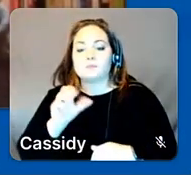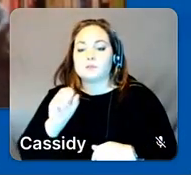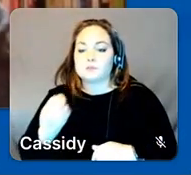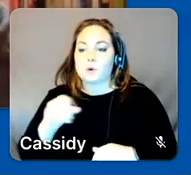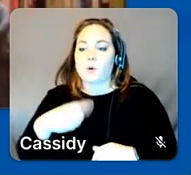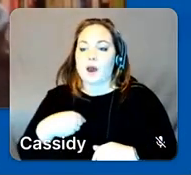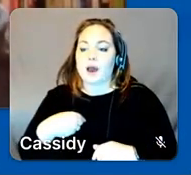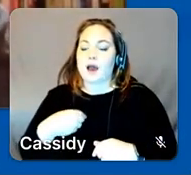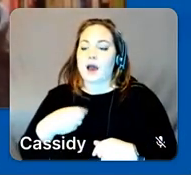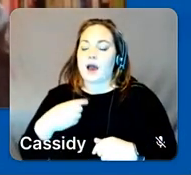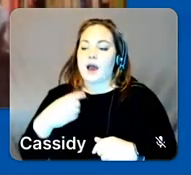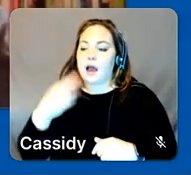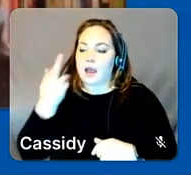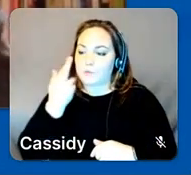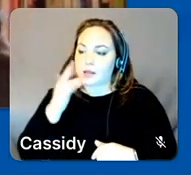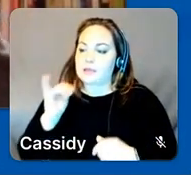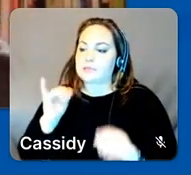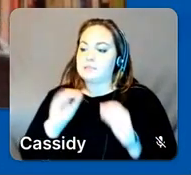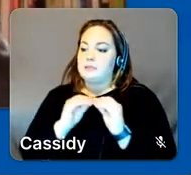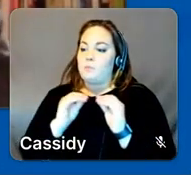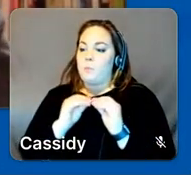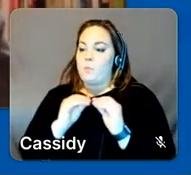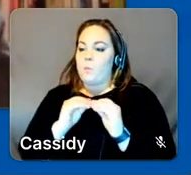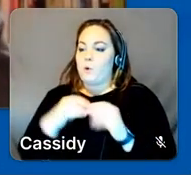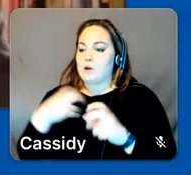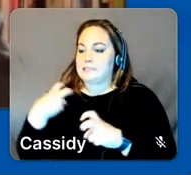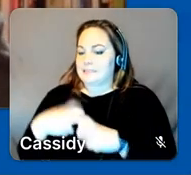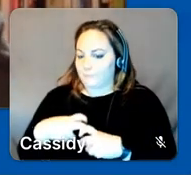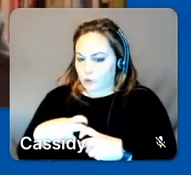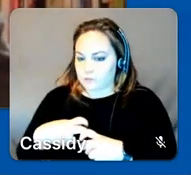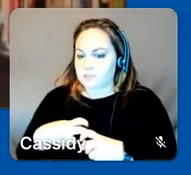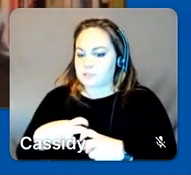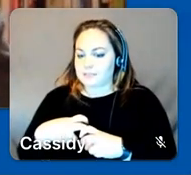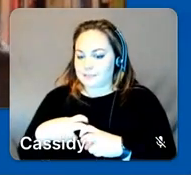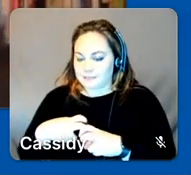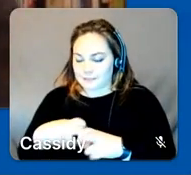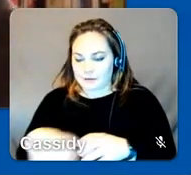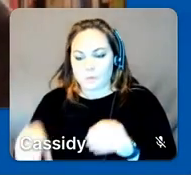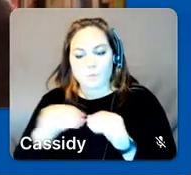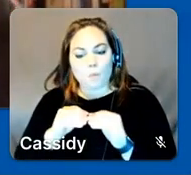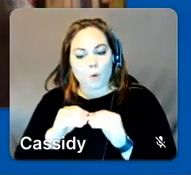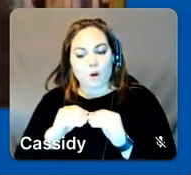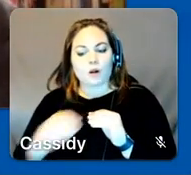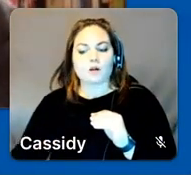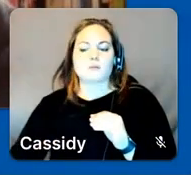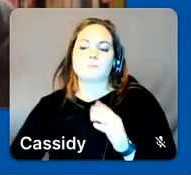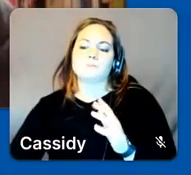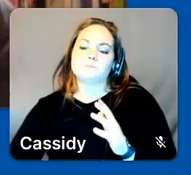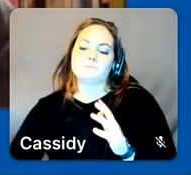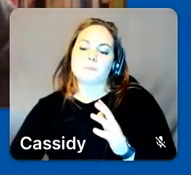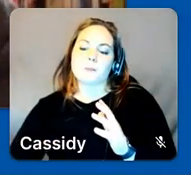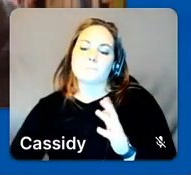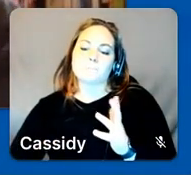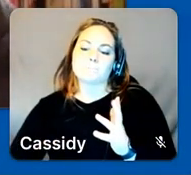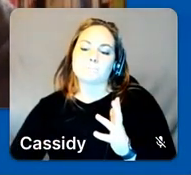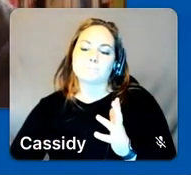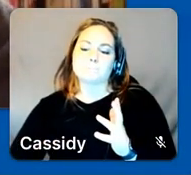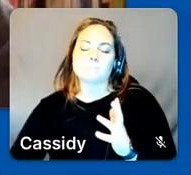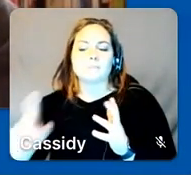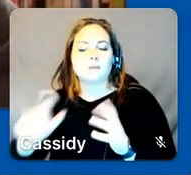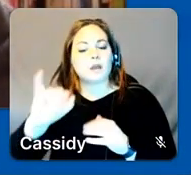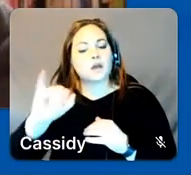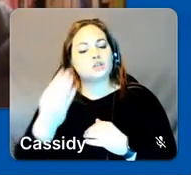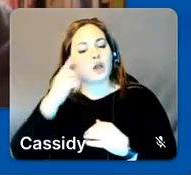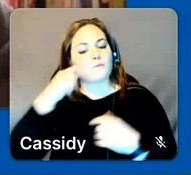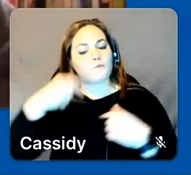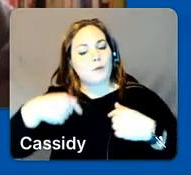actually more difficult and more of a sort of just a job for me to